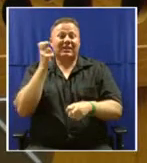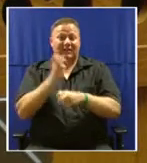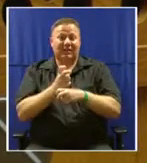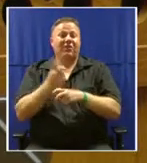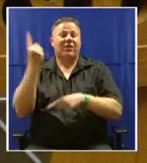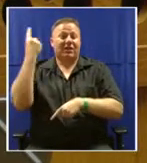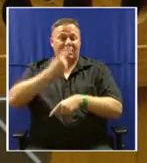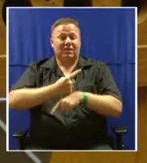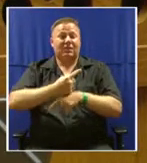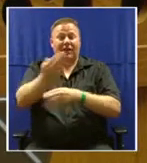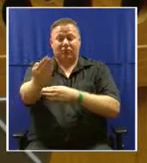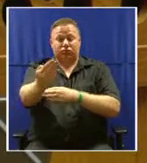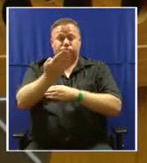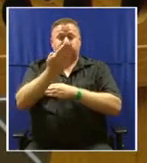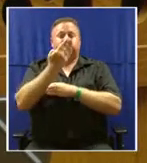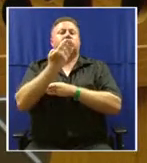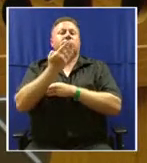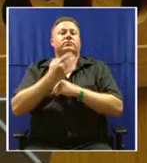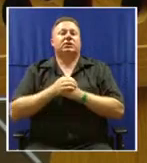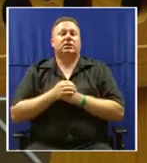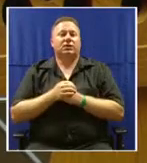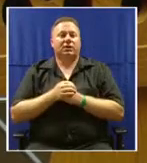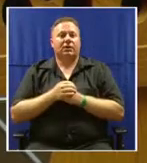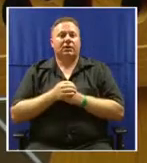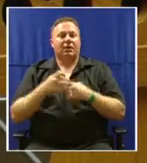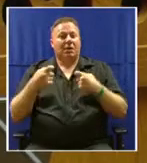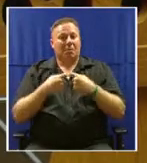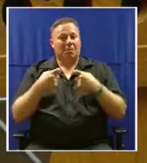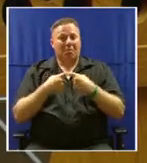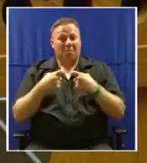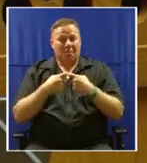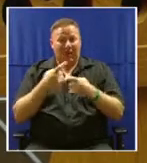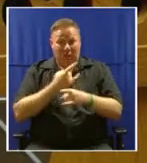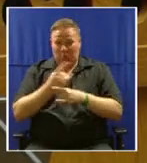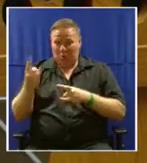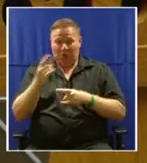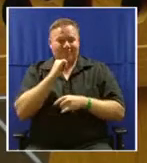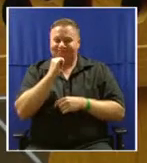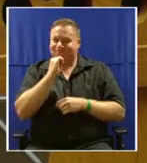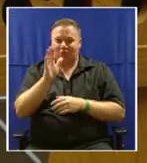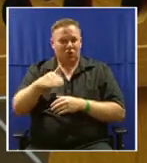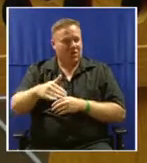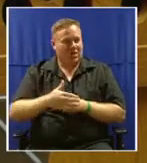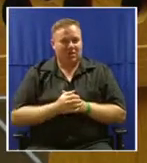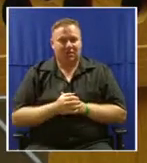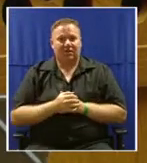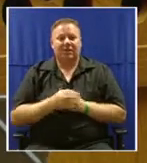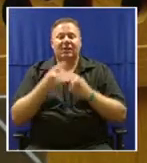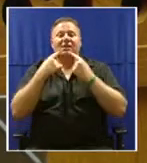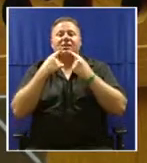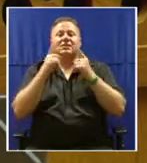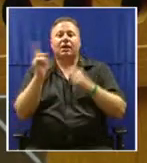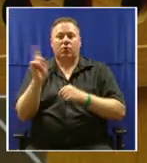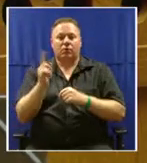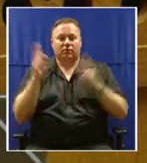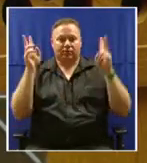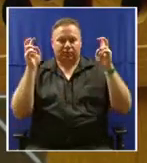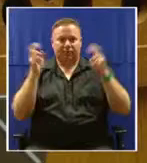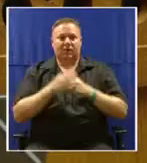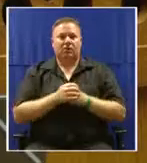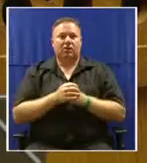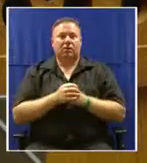that lay ahead, and that the battle was far from won. Madiba said, "Now is the time